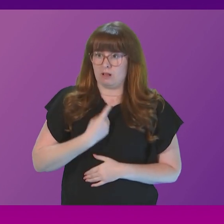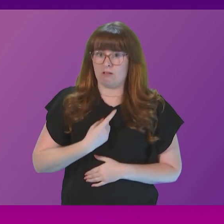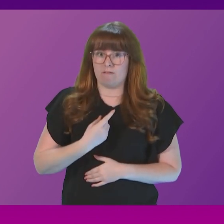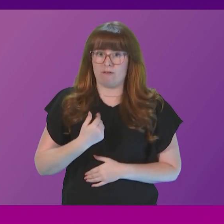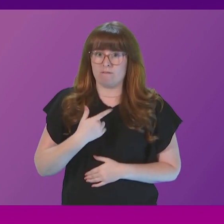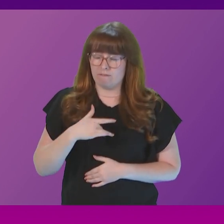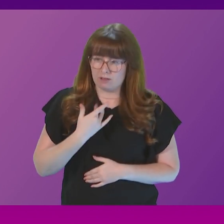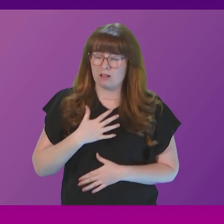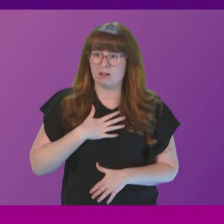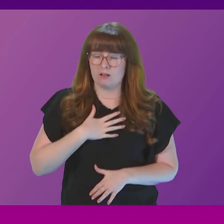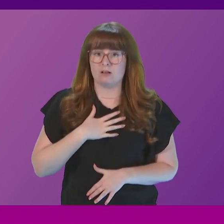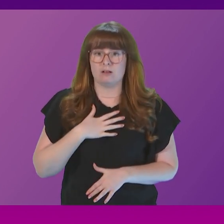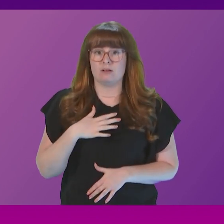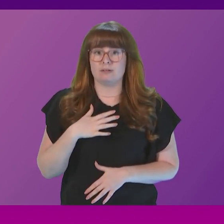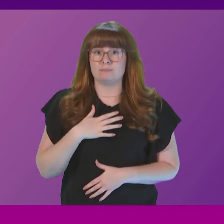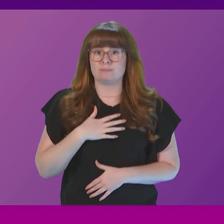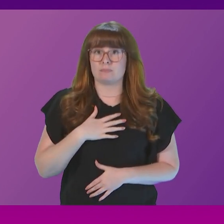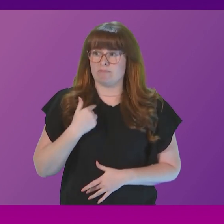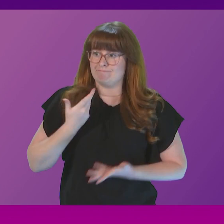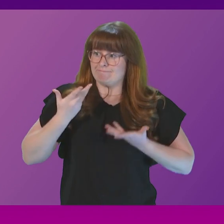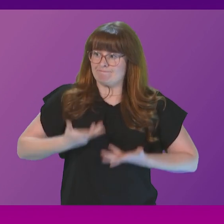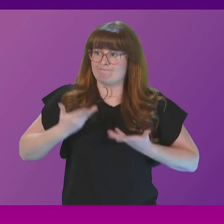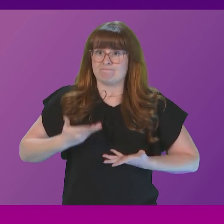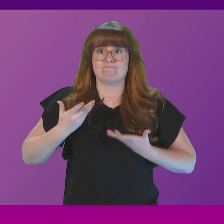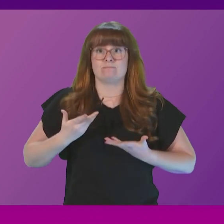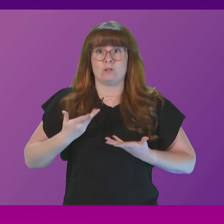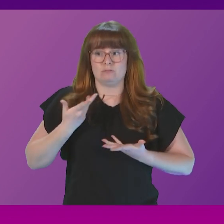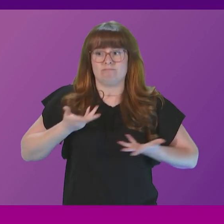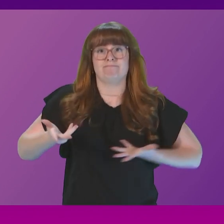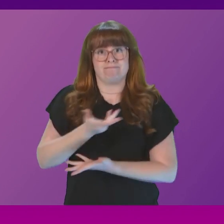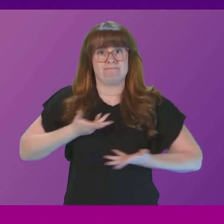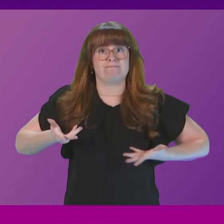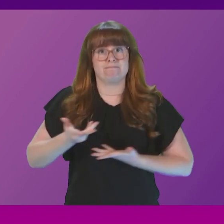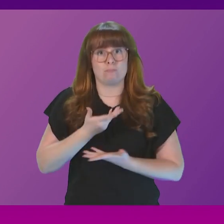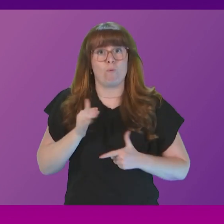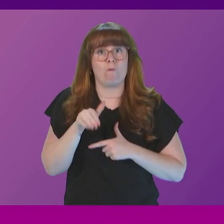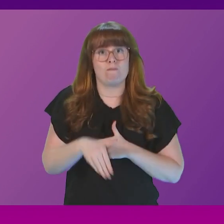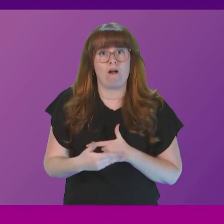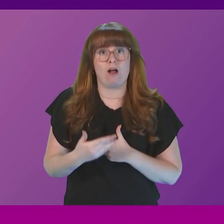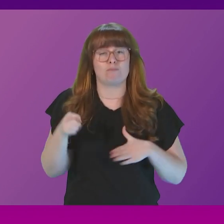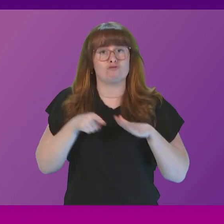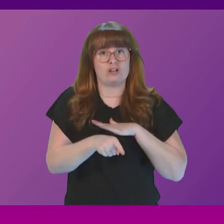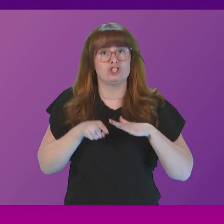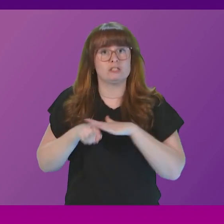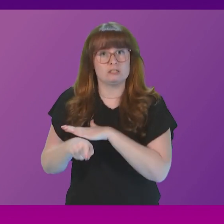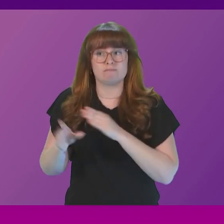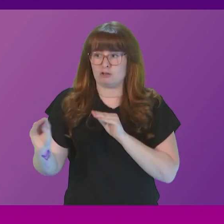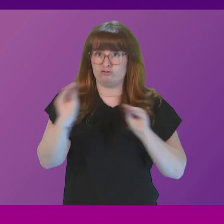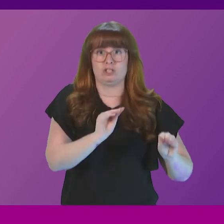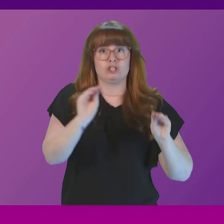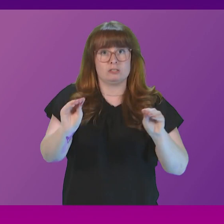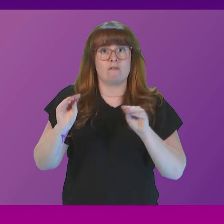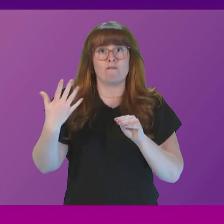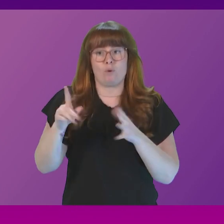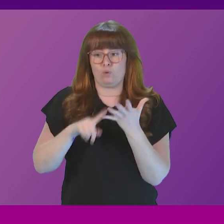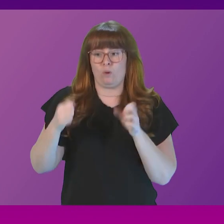I have to say, at the current discussions around migration from the